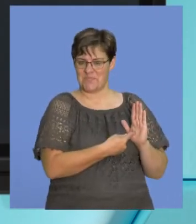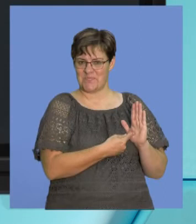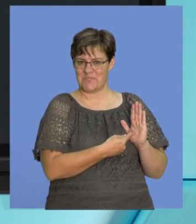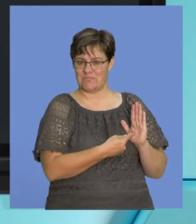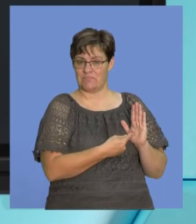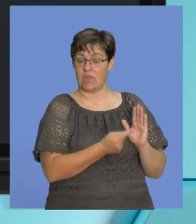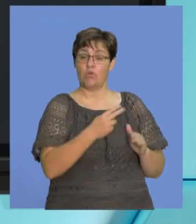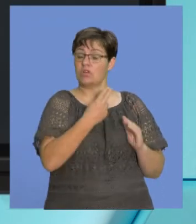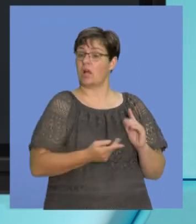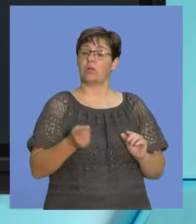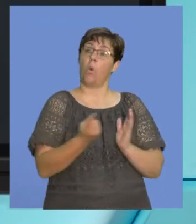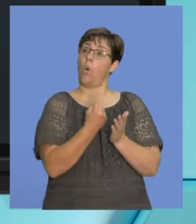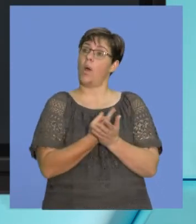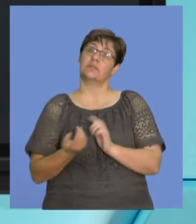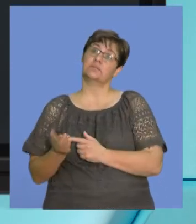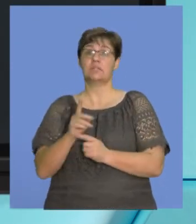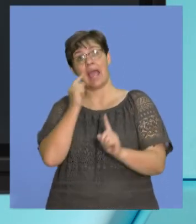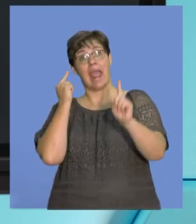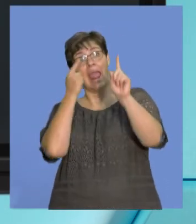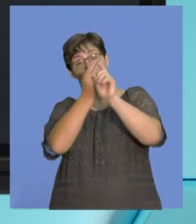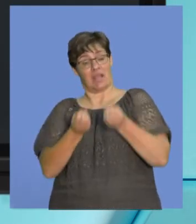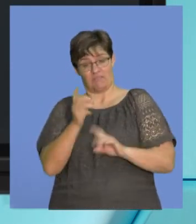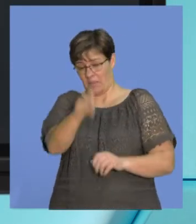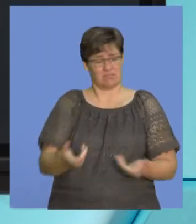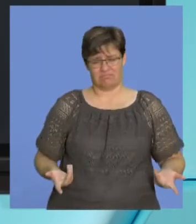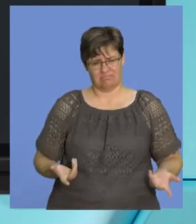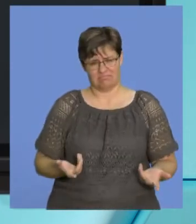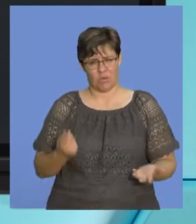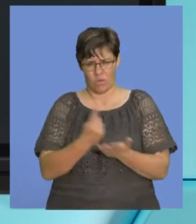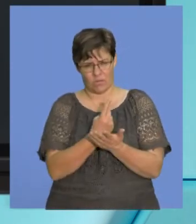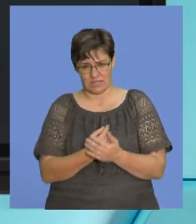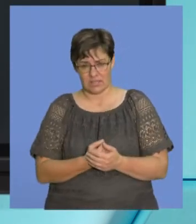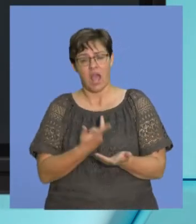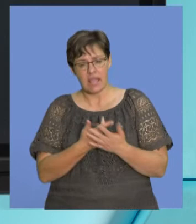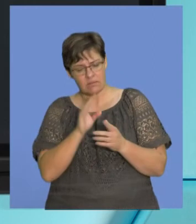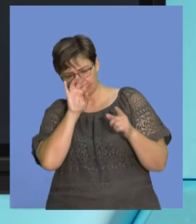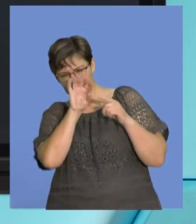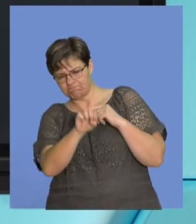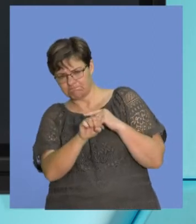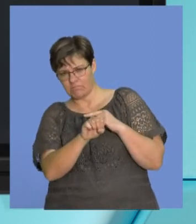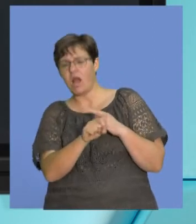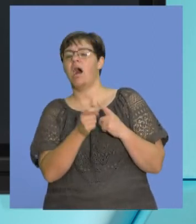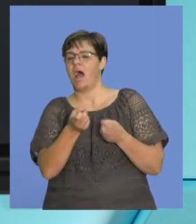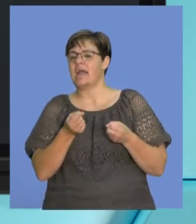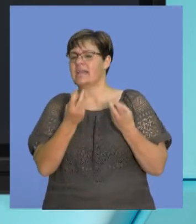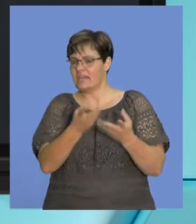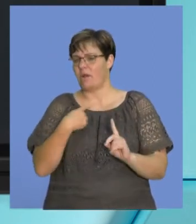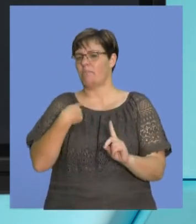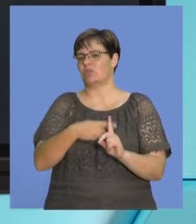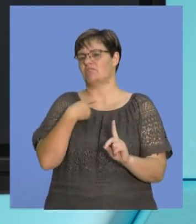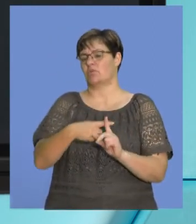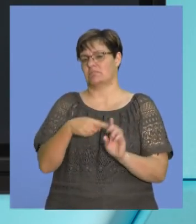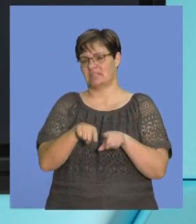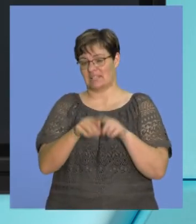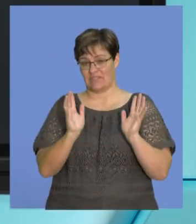do not always have to get results that support your aim. Results cannot be predicted in the sense that it will always give you the